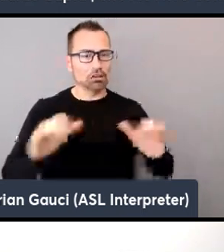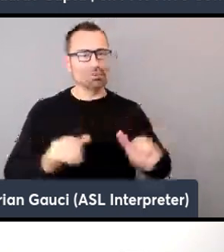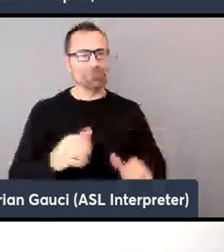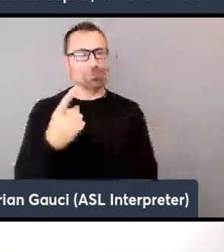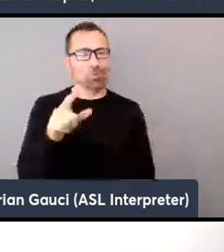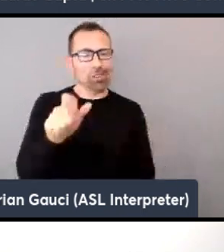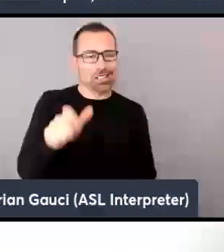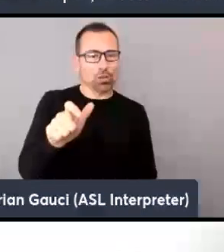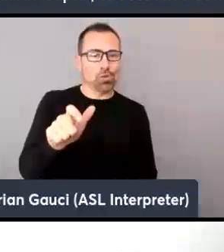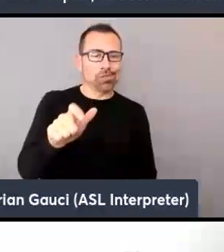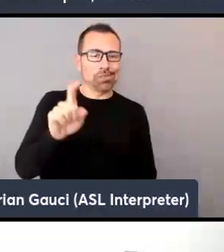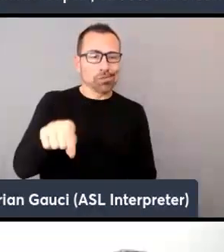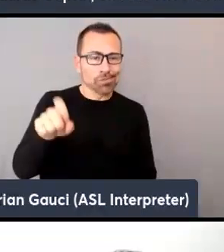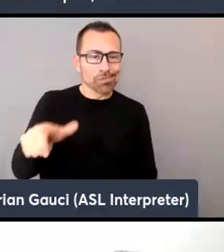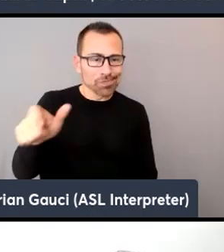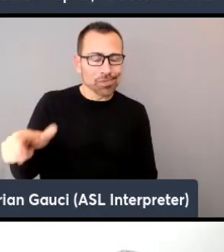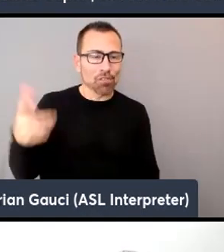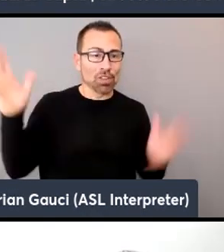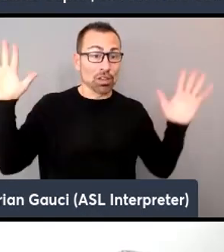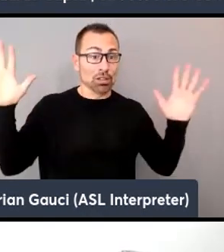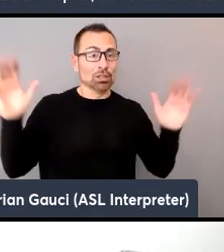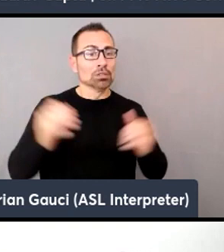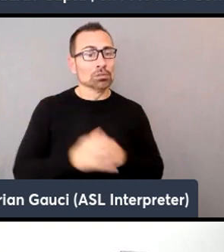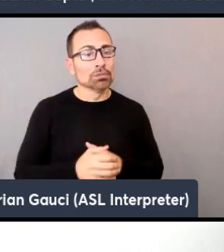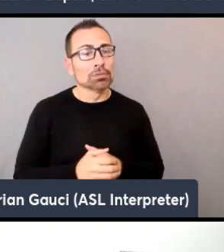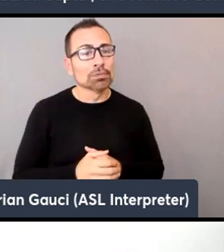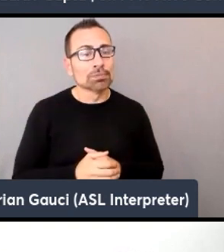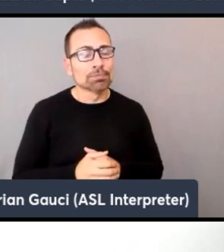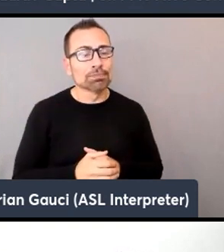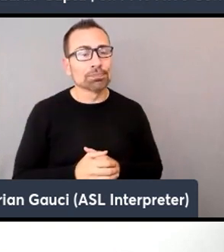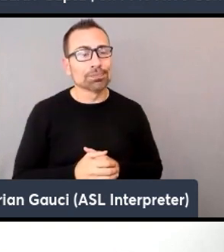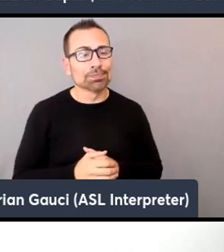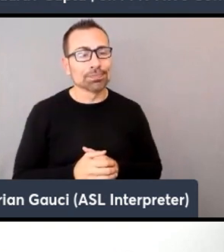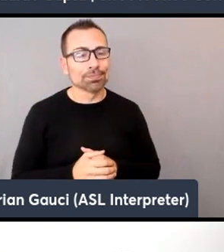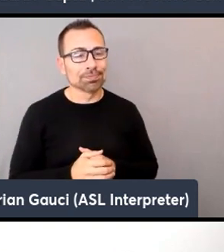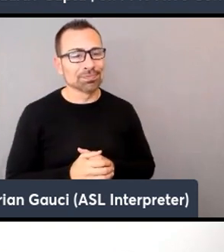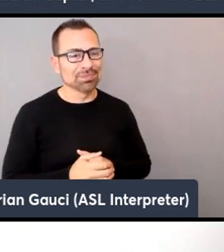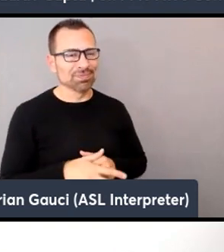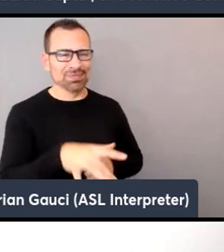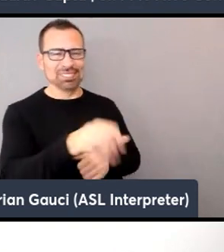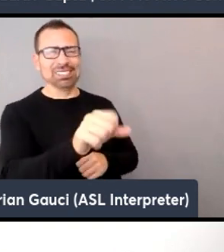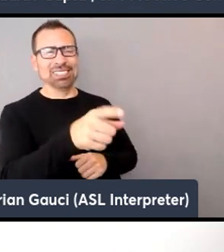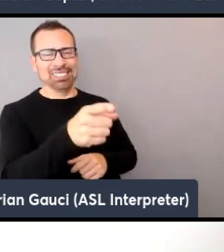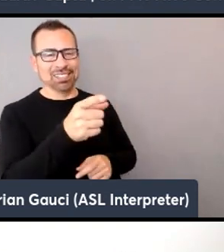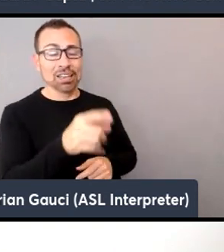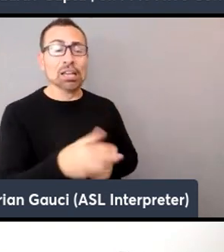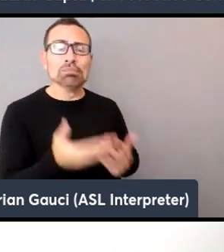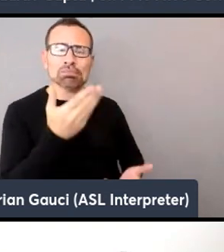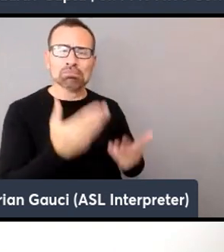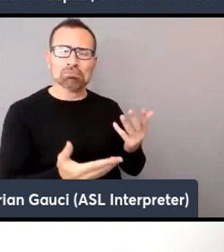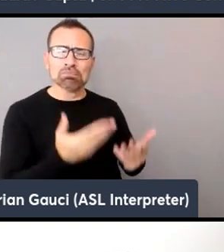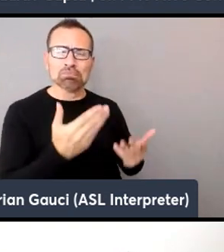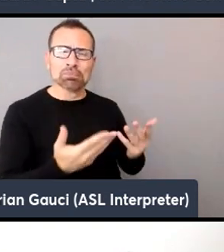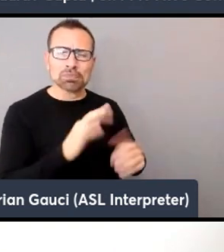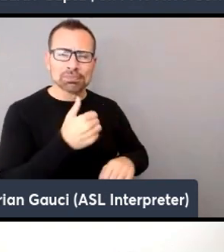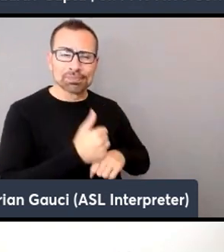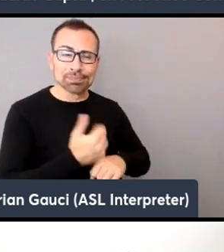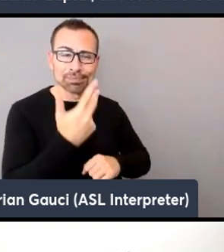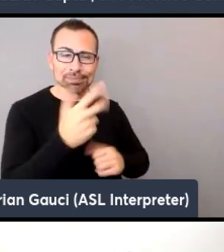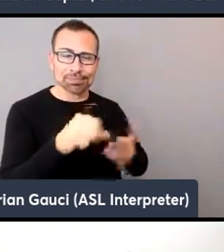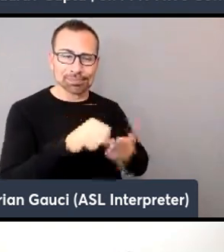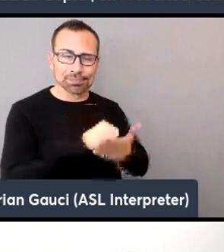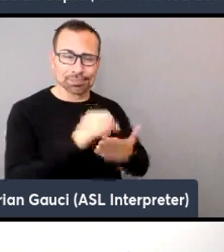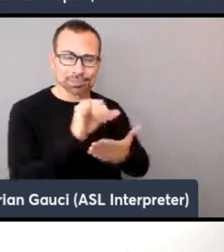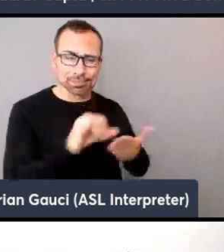a couple of clicks? Yeah. And it's one thing to maybe set up 3 accounts the same way. And maybe